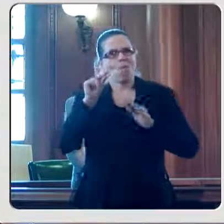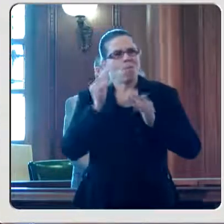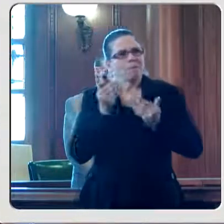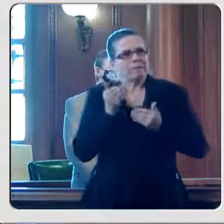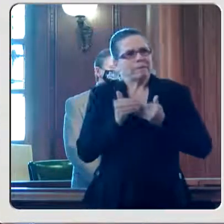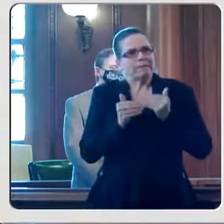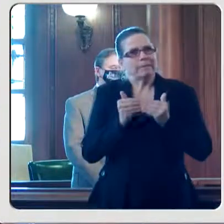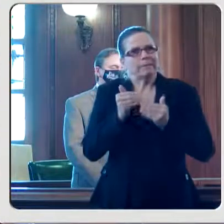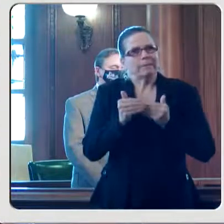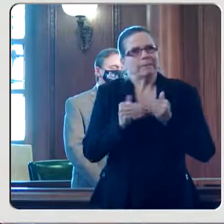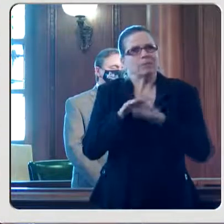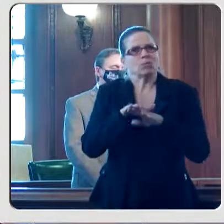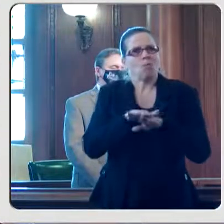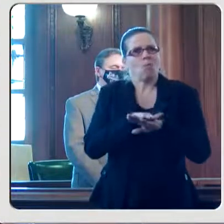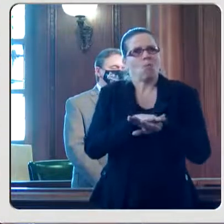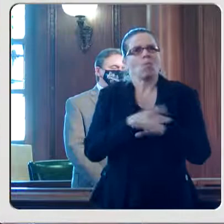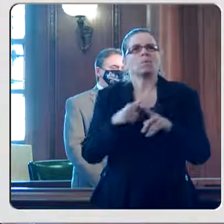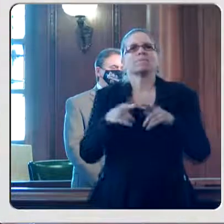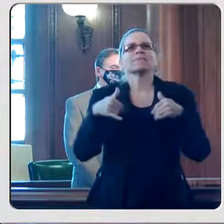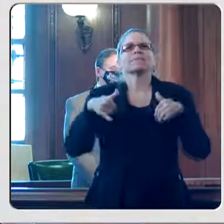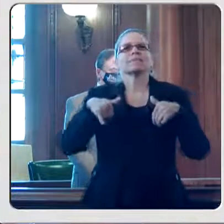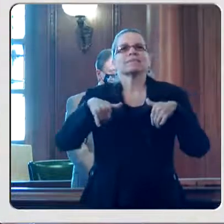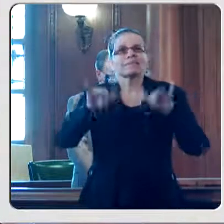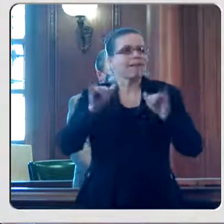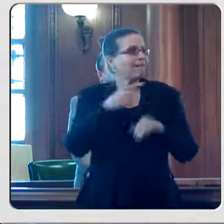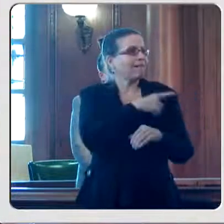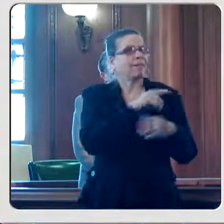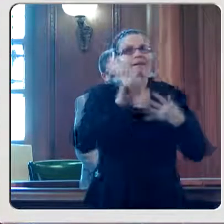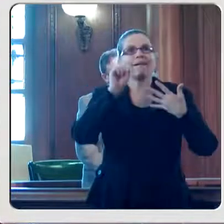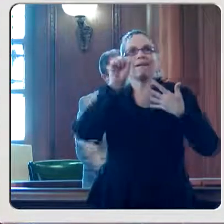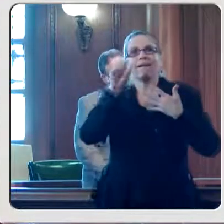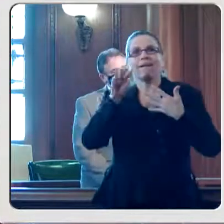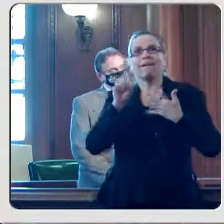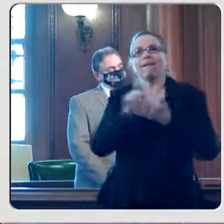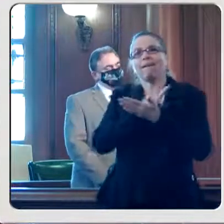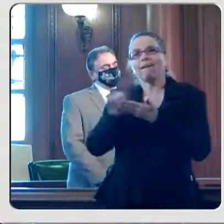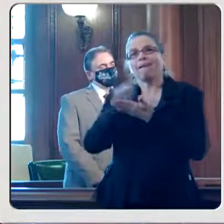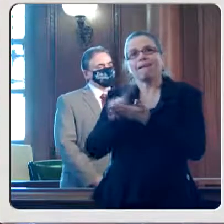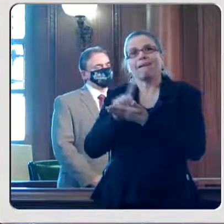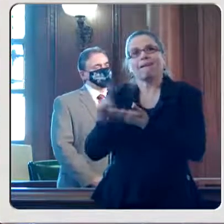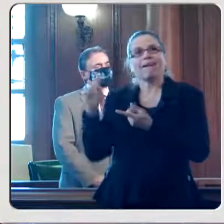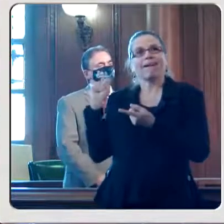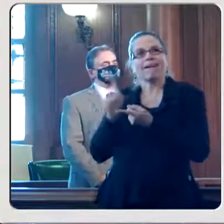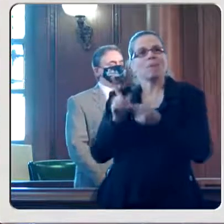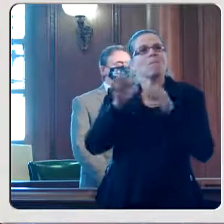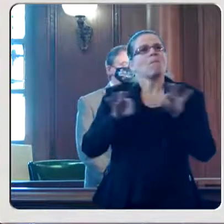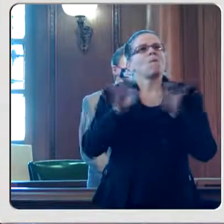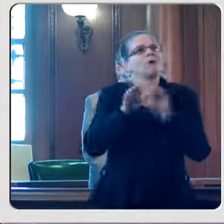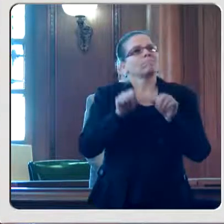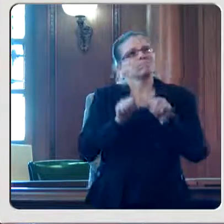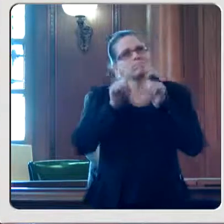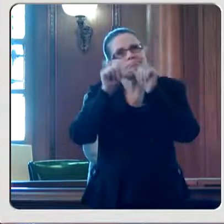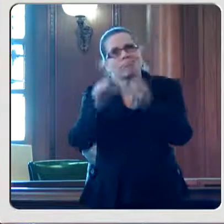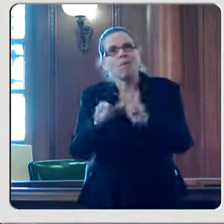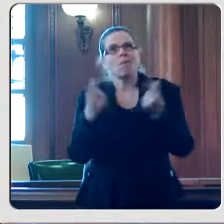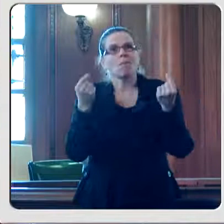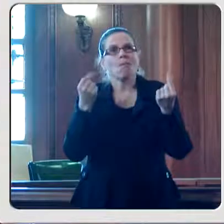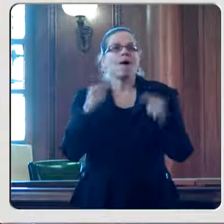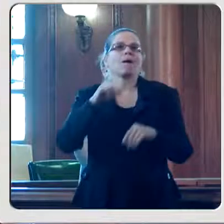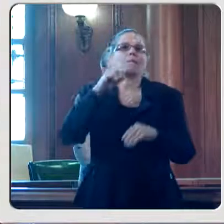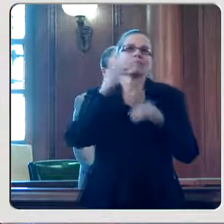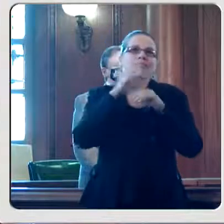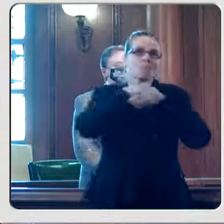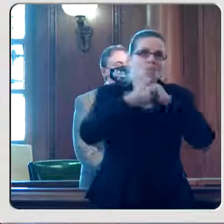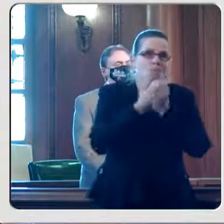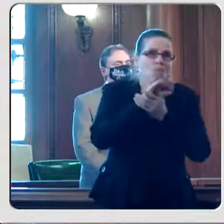continue to do what we've asked to do, which is wear your mask, watch your distance, wash